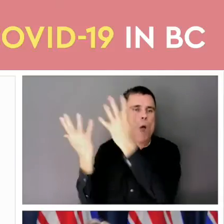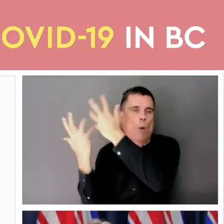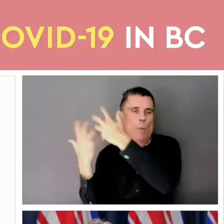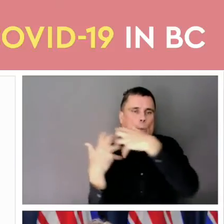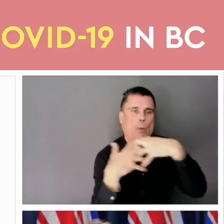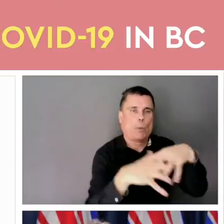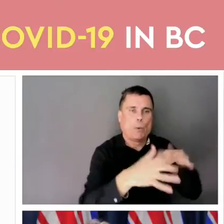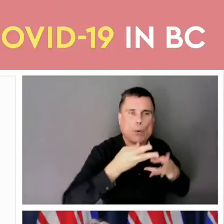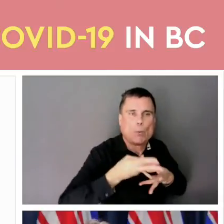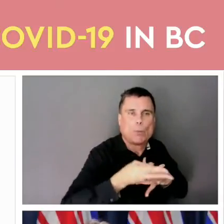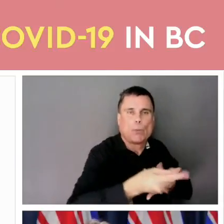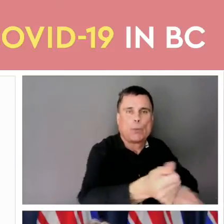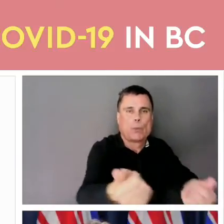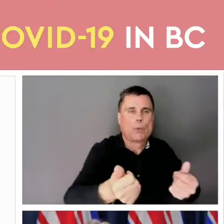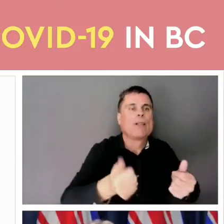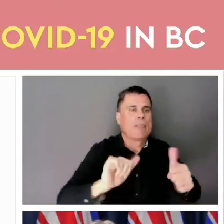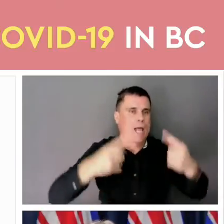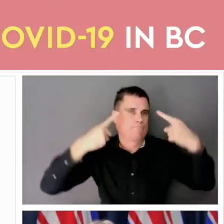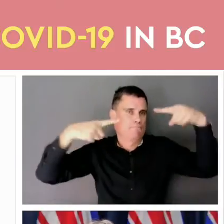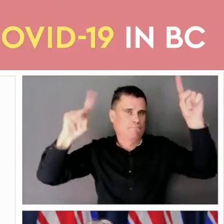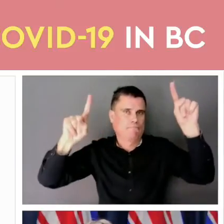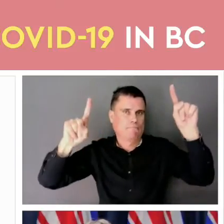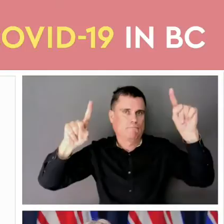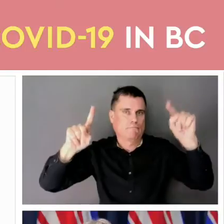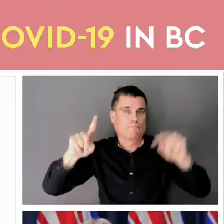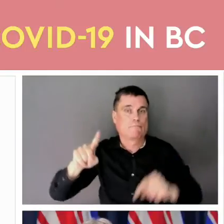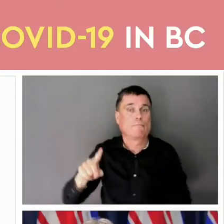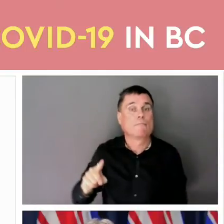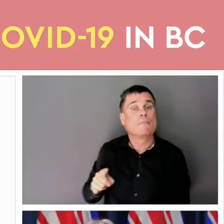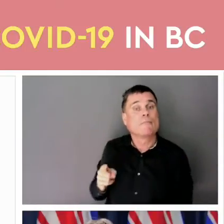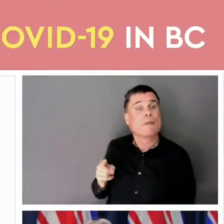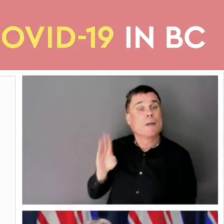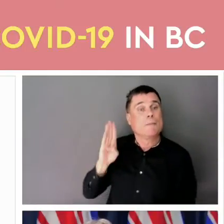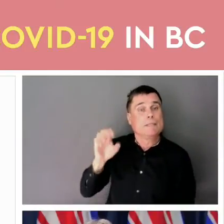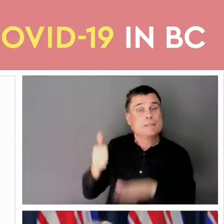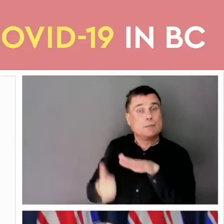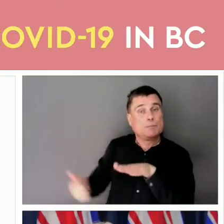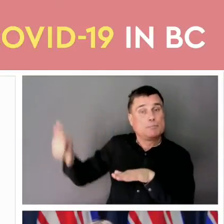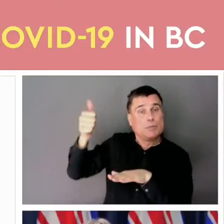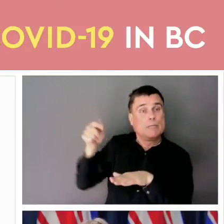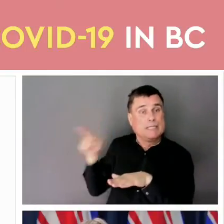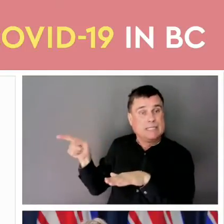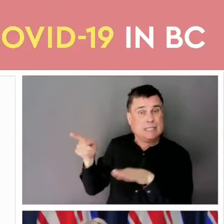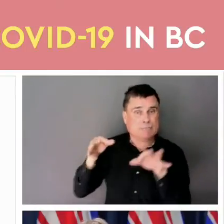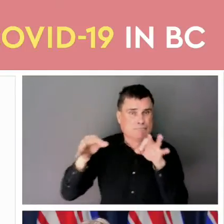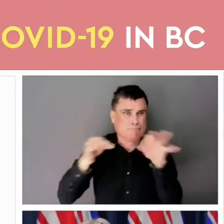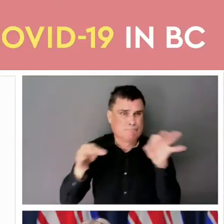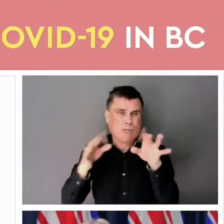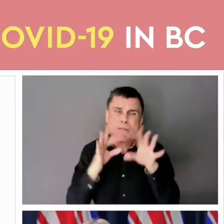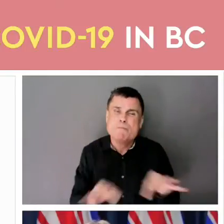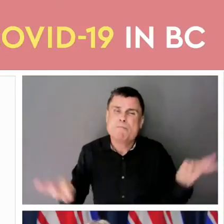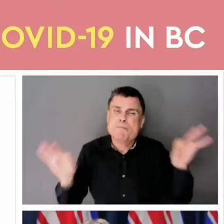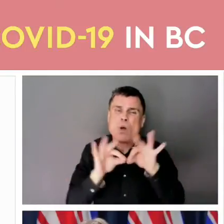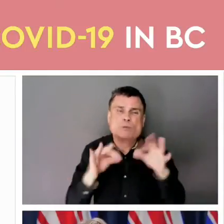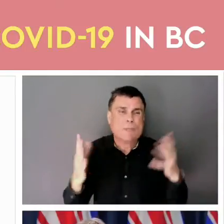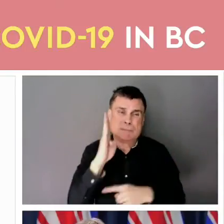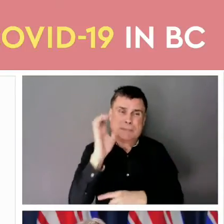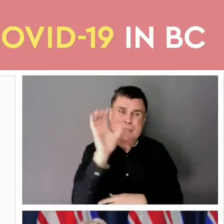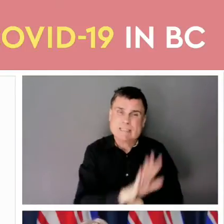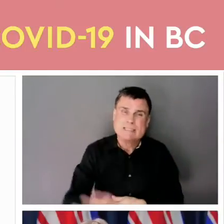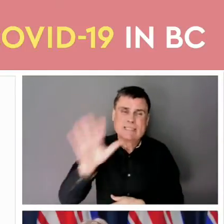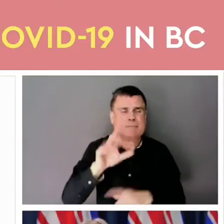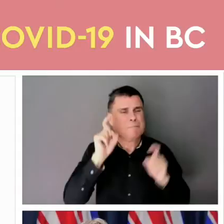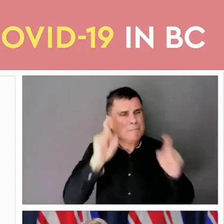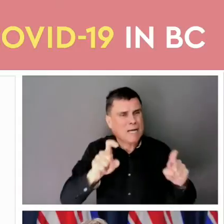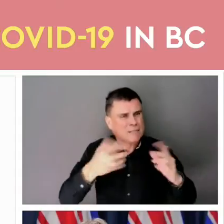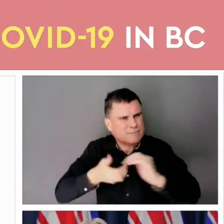campaign. And I think the Premier has outlined just how critical it is that our whole province mobilize behind this whole initiative